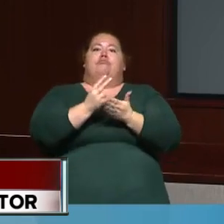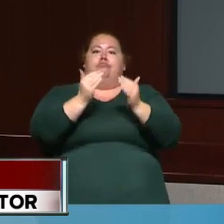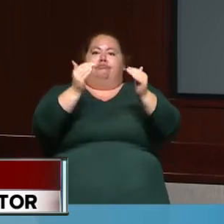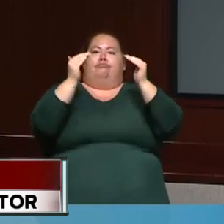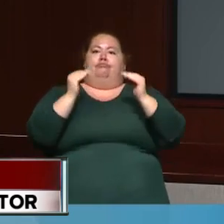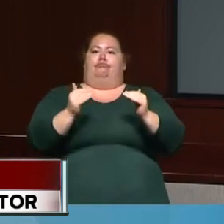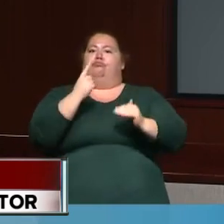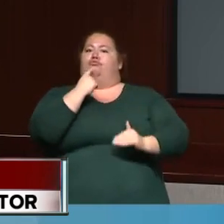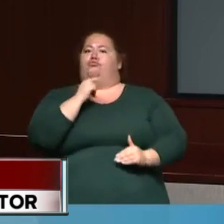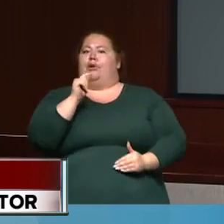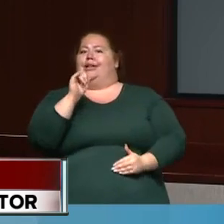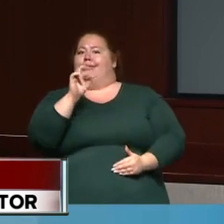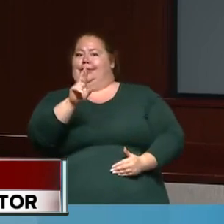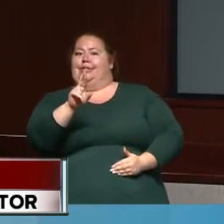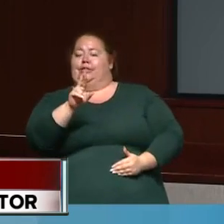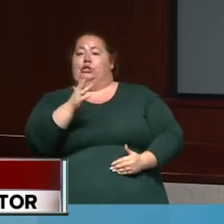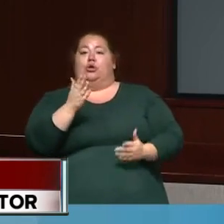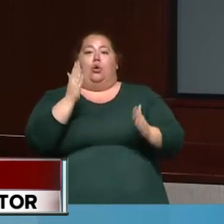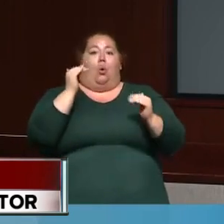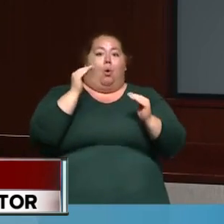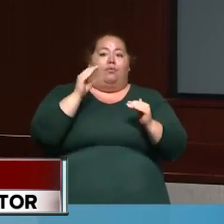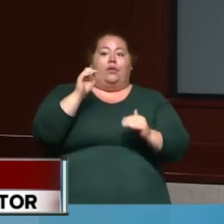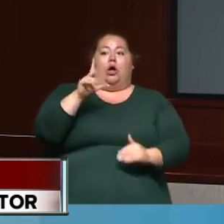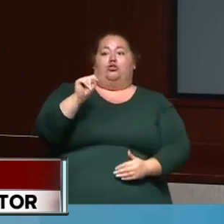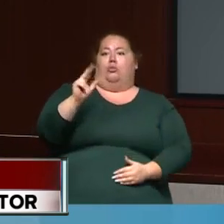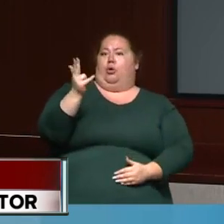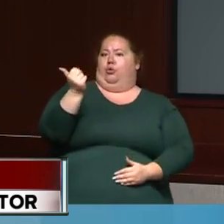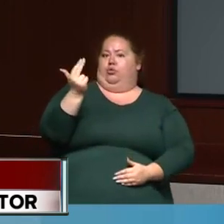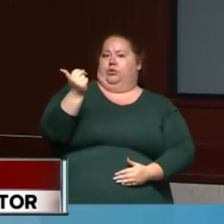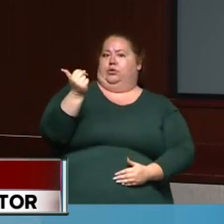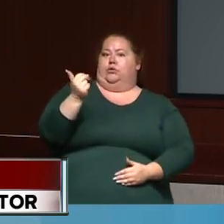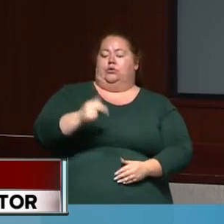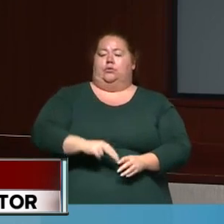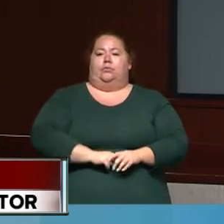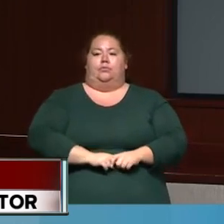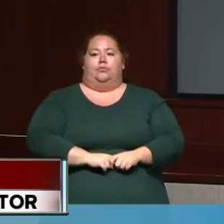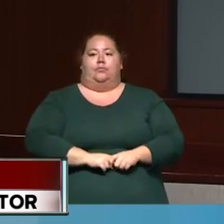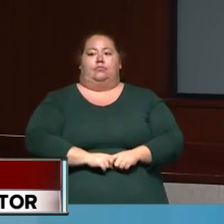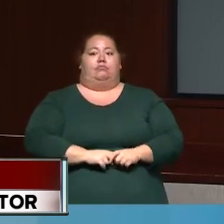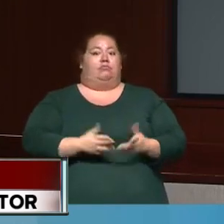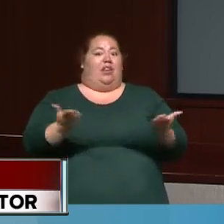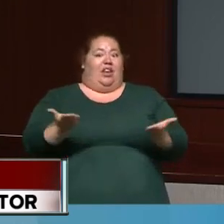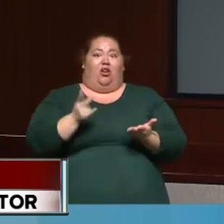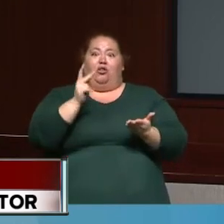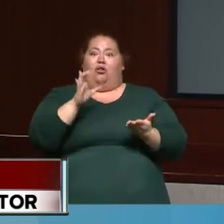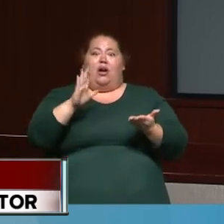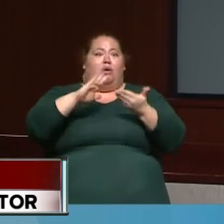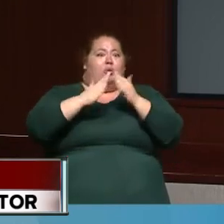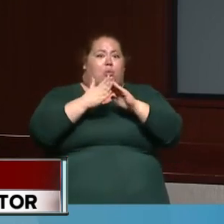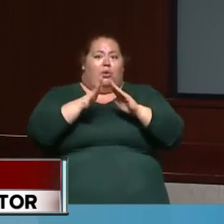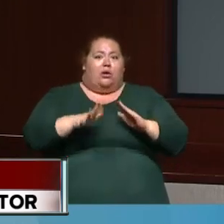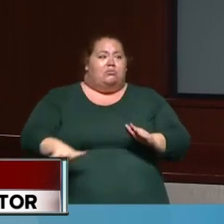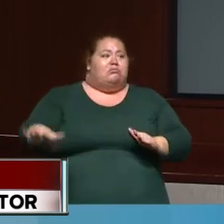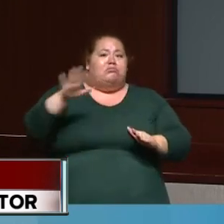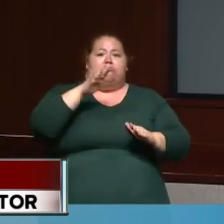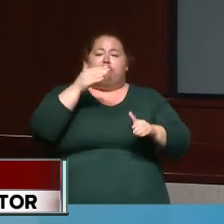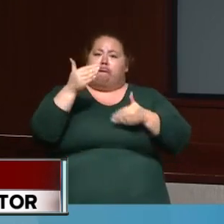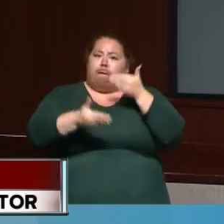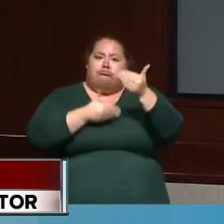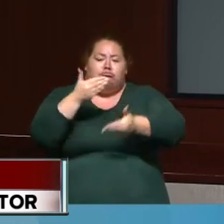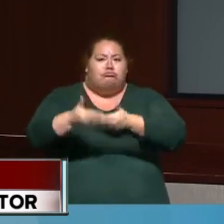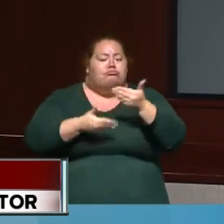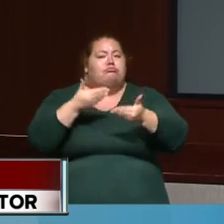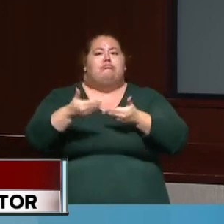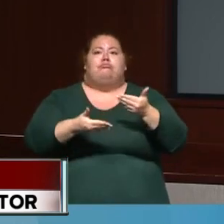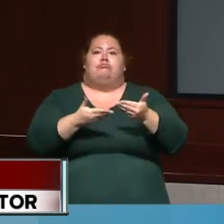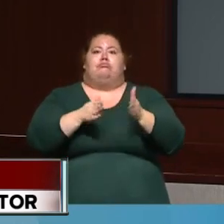October 13th, 2020. As a community, we have made so much progress in reducing the transmission of this disease